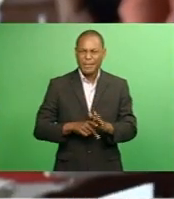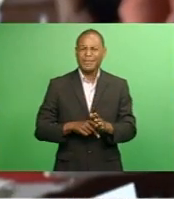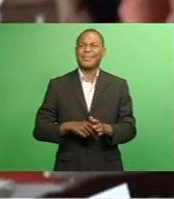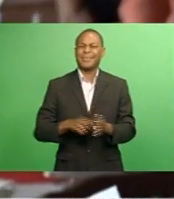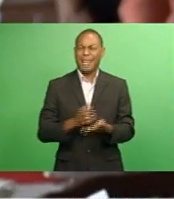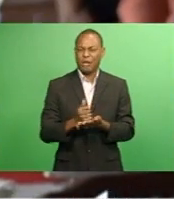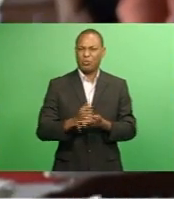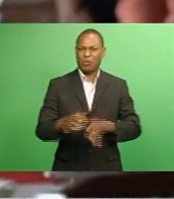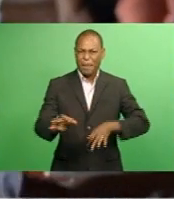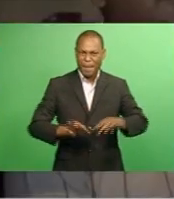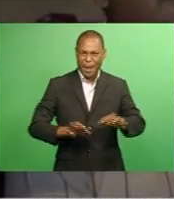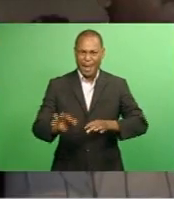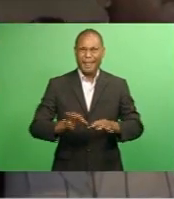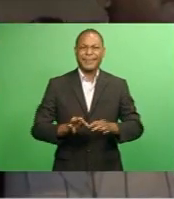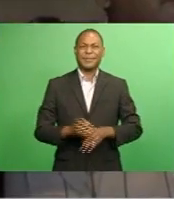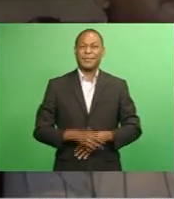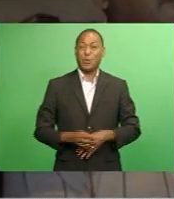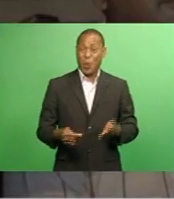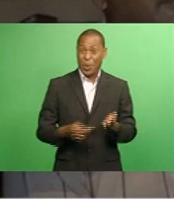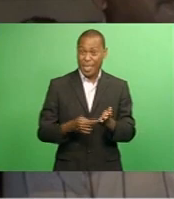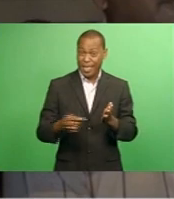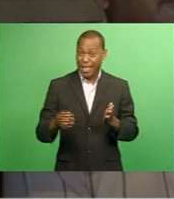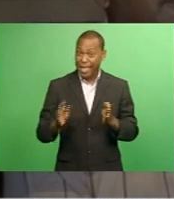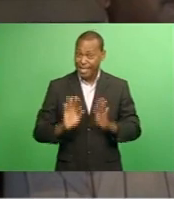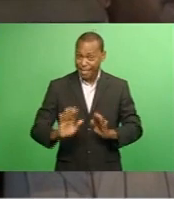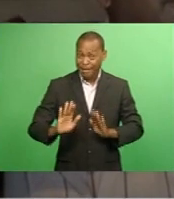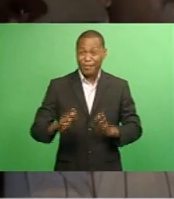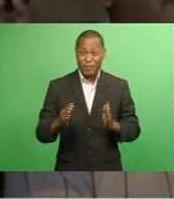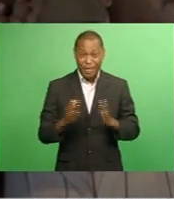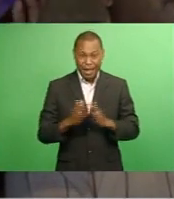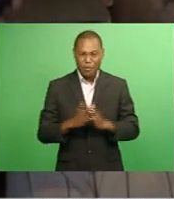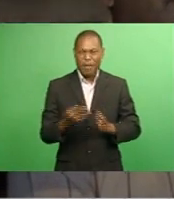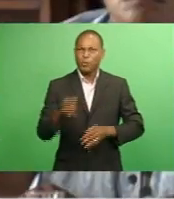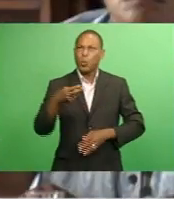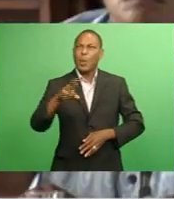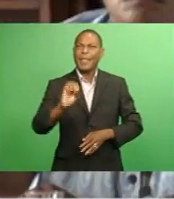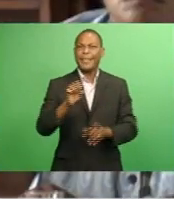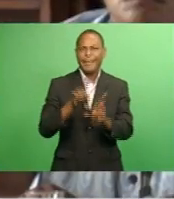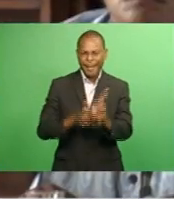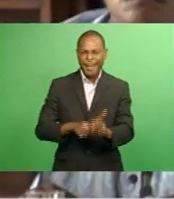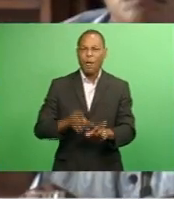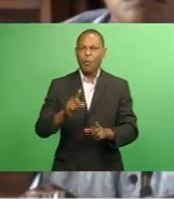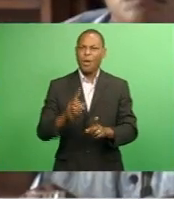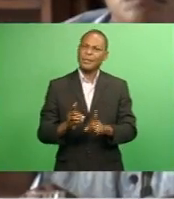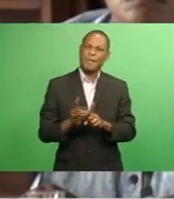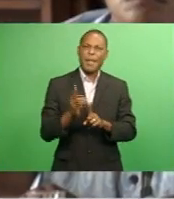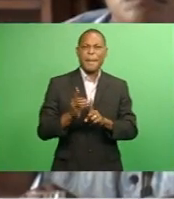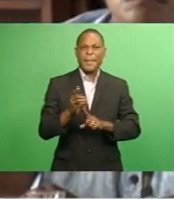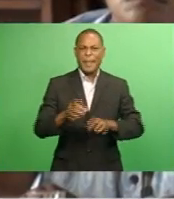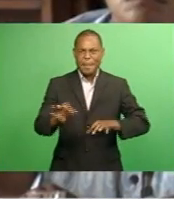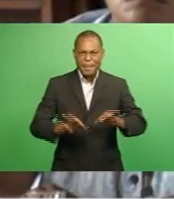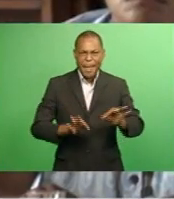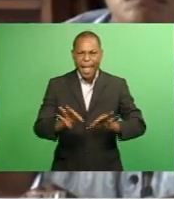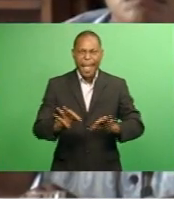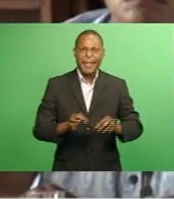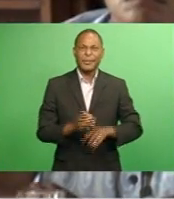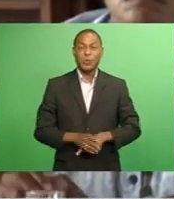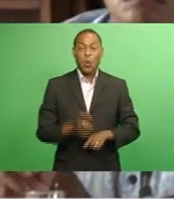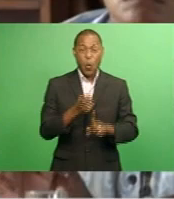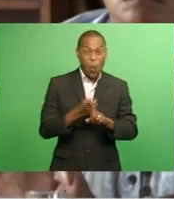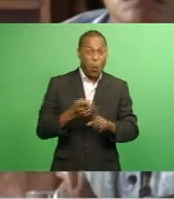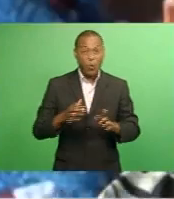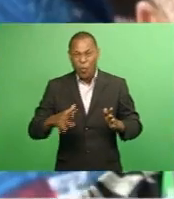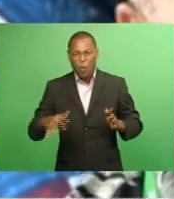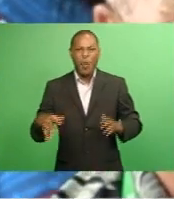Kurovo is also part of the government's 5-year and 20-year national development plan. She adds Kurovo has land readily